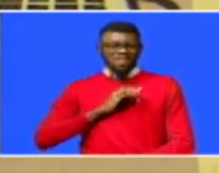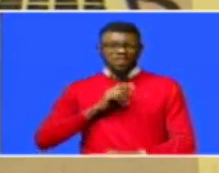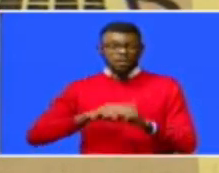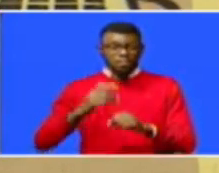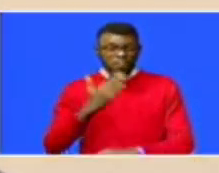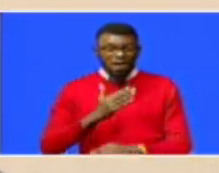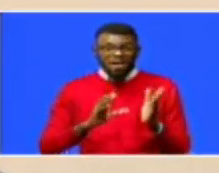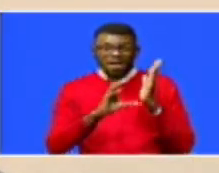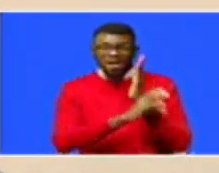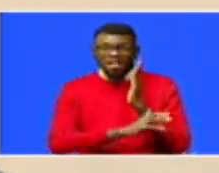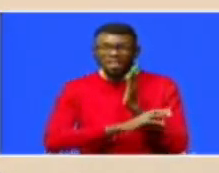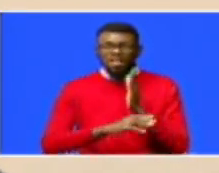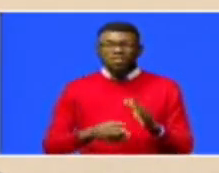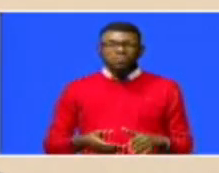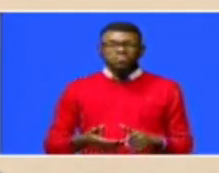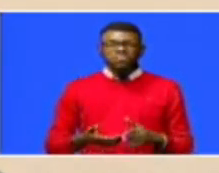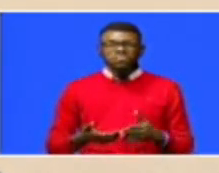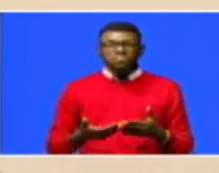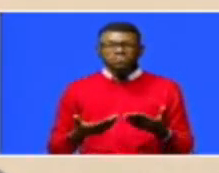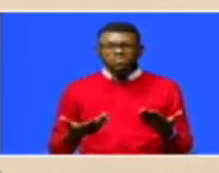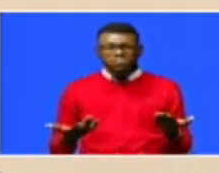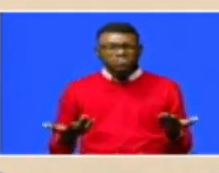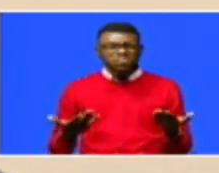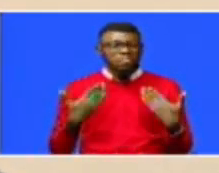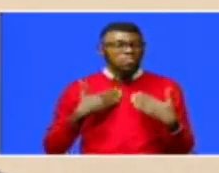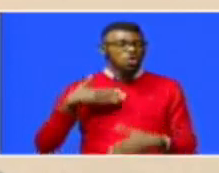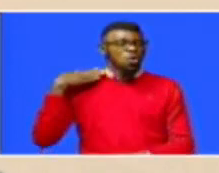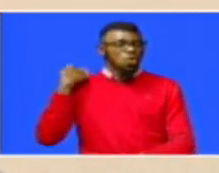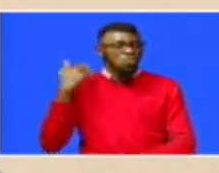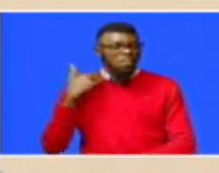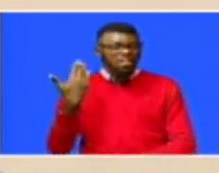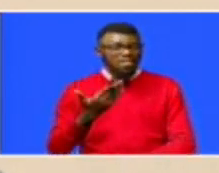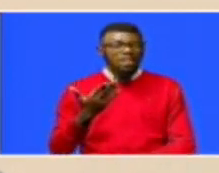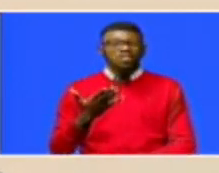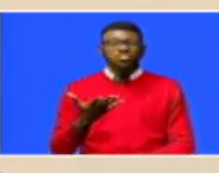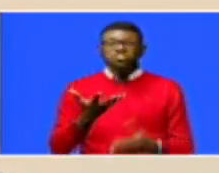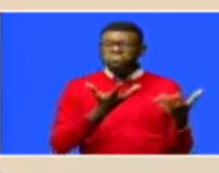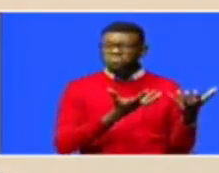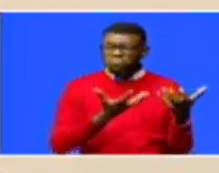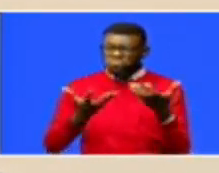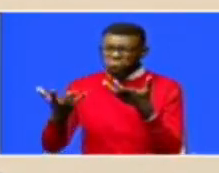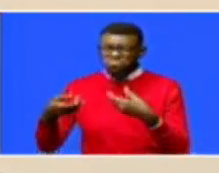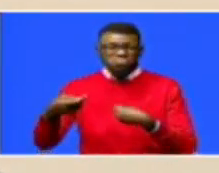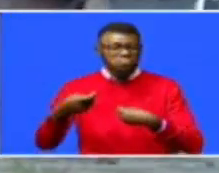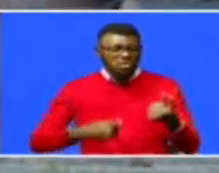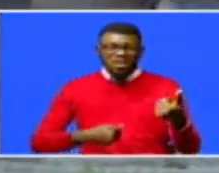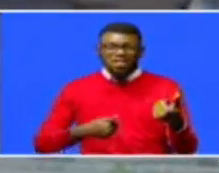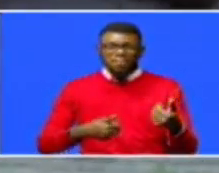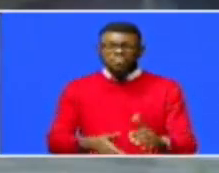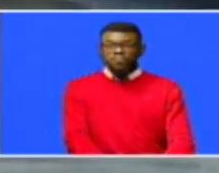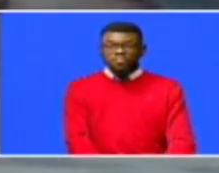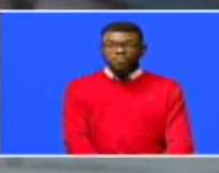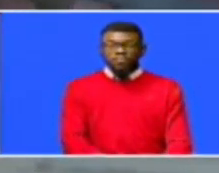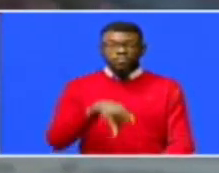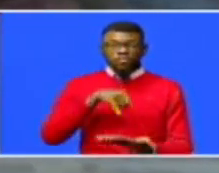there, they will still land back to the hands of the criminals who organize for their trafficking to the country. Among